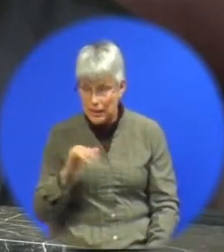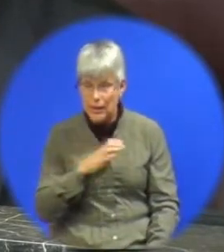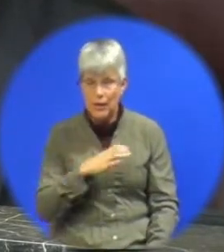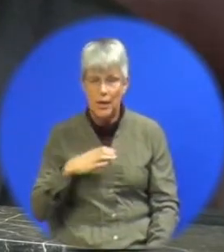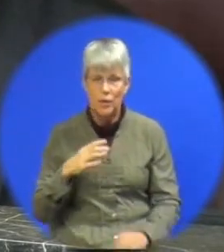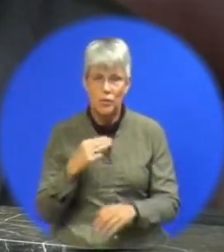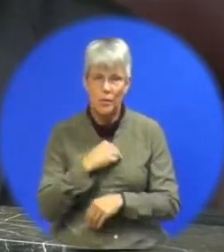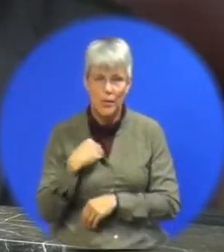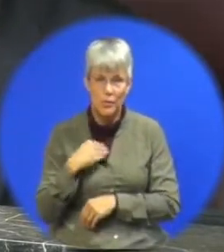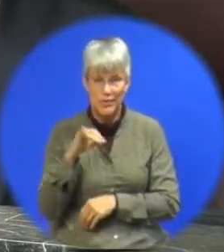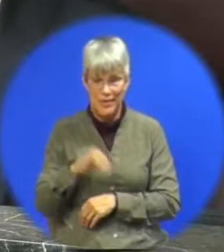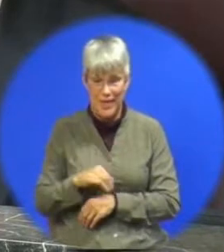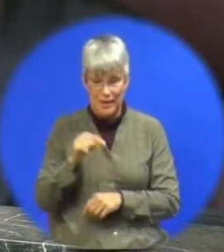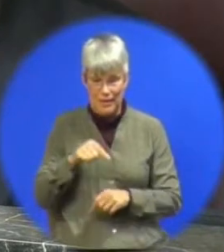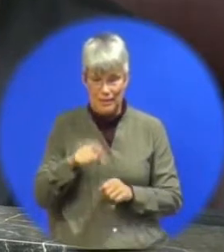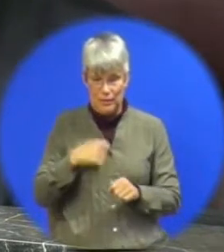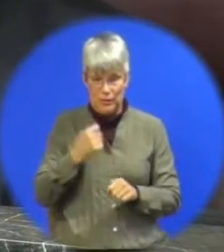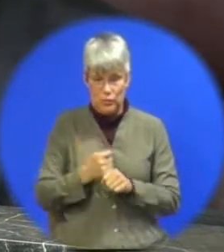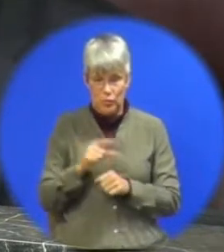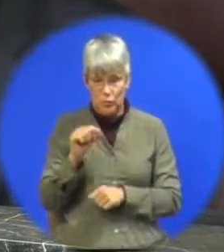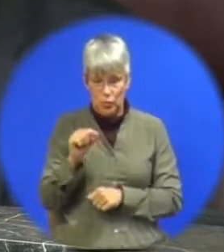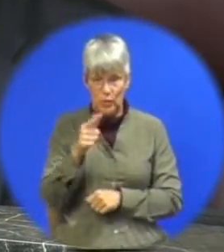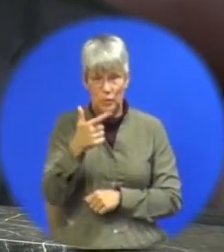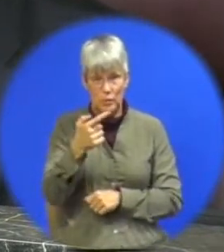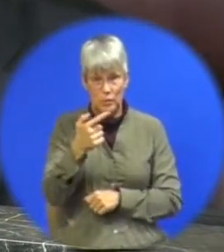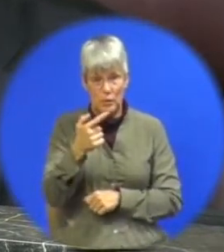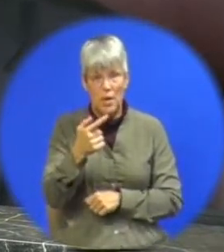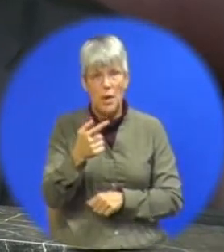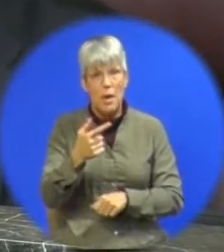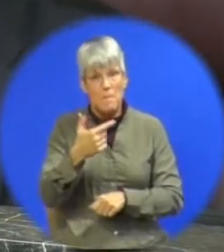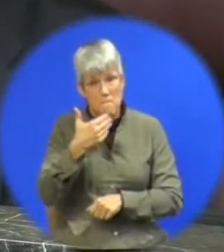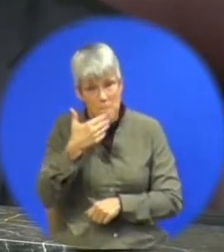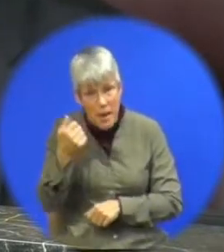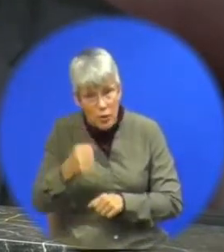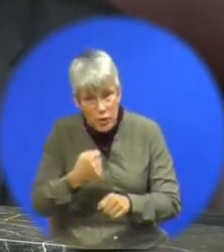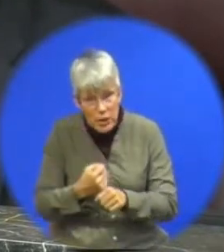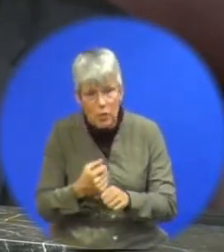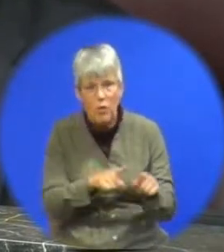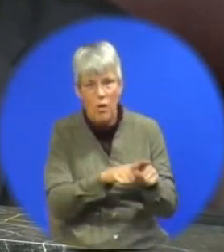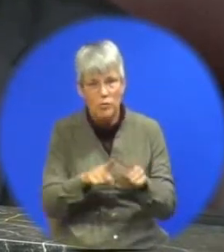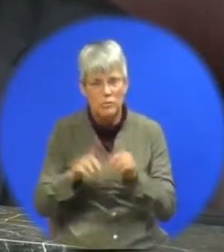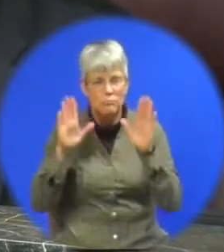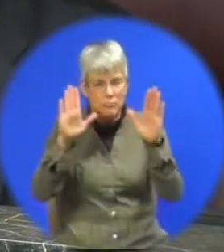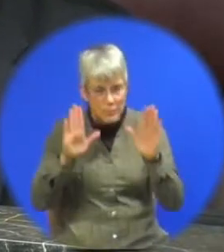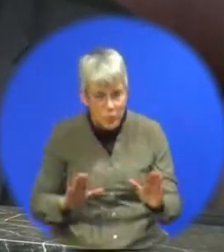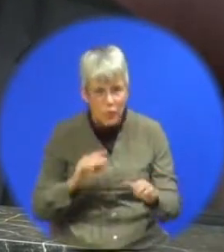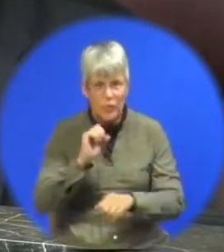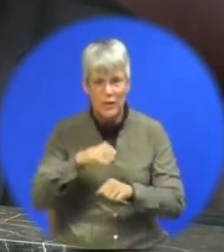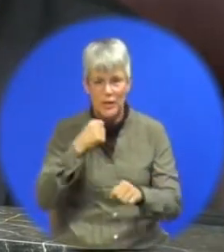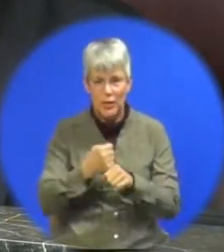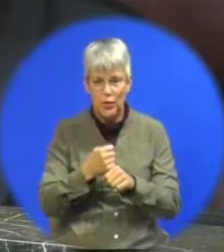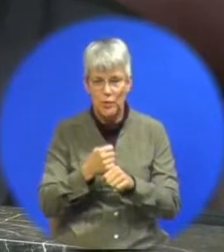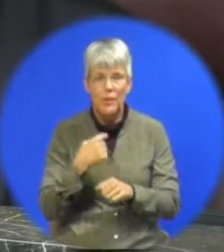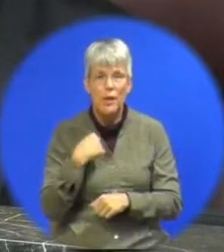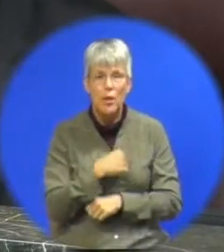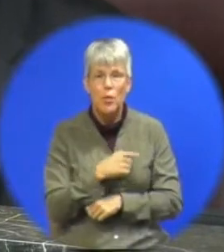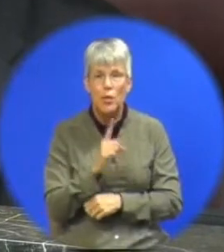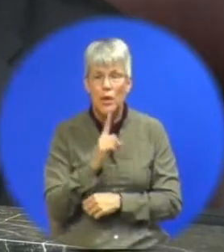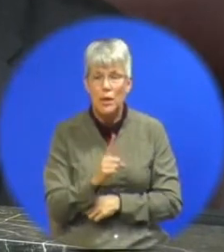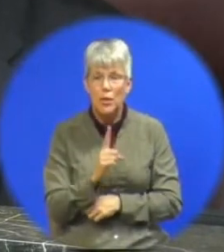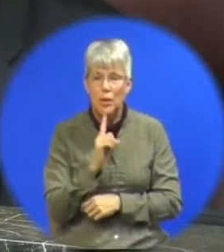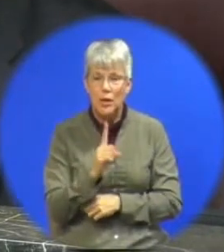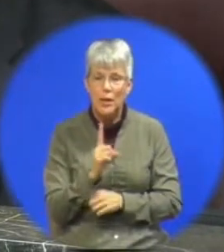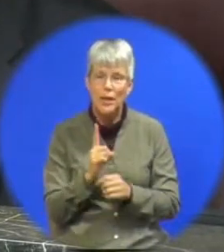indeed be not just a better year, but a great year. We look forward to a pleasant and